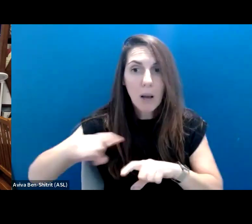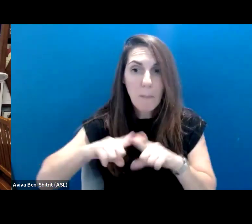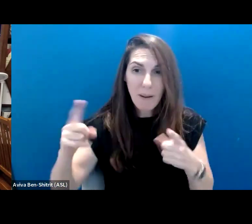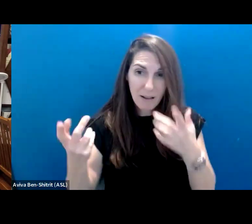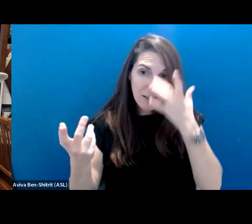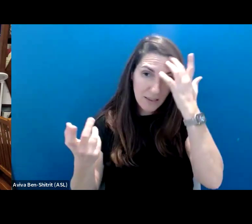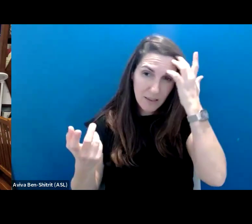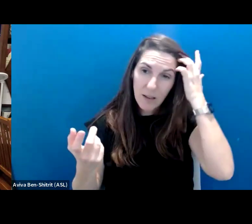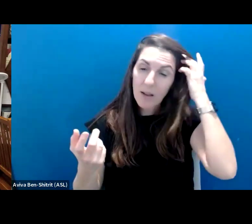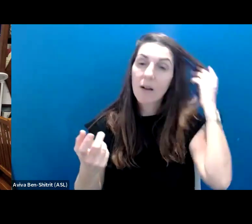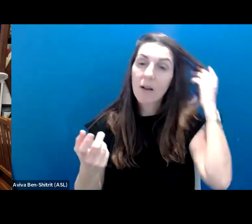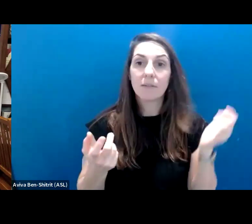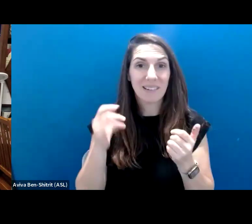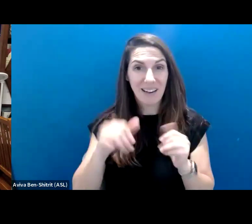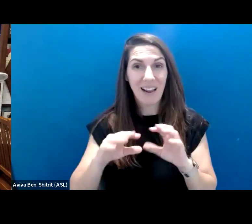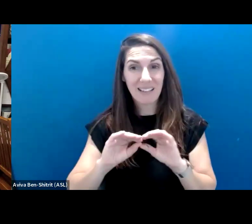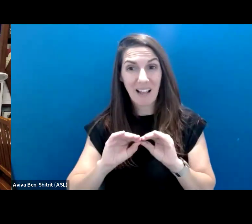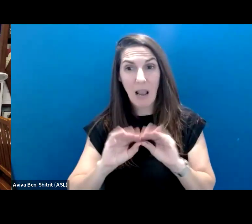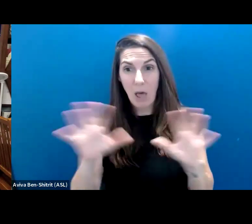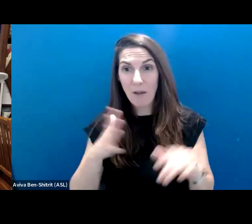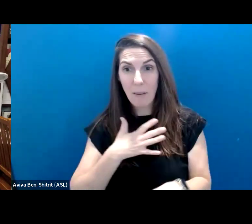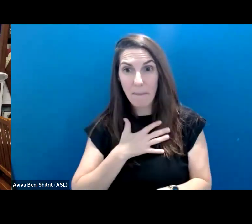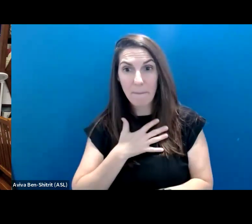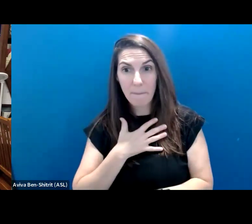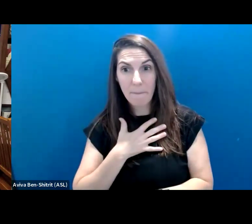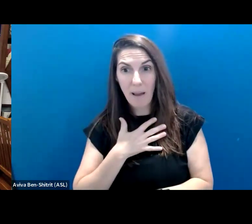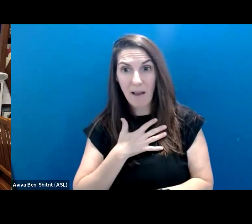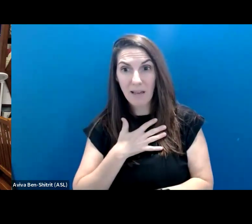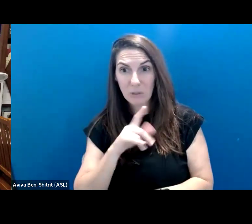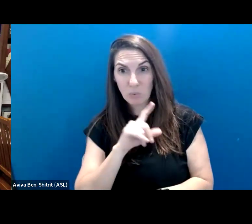get to Suzanne in a second, but does that clarify for you, Josh?